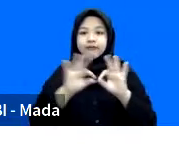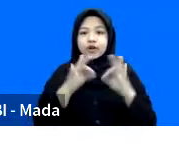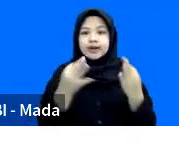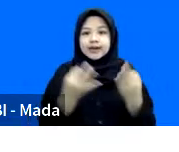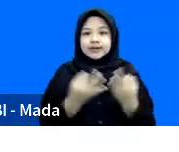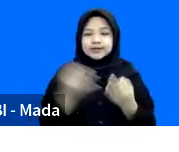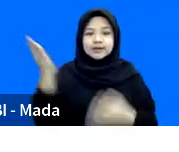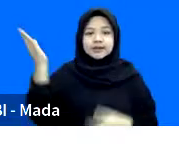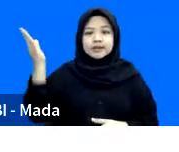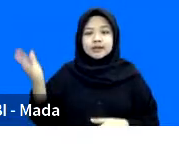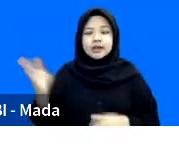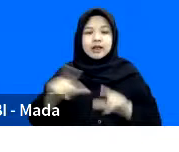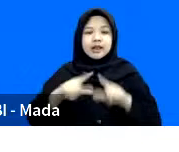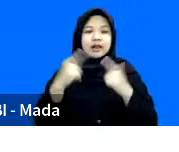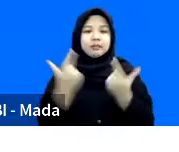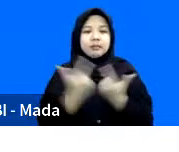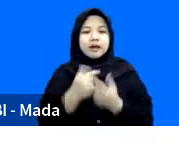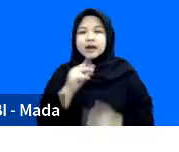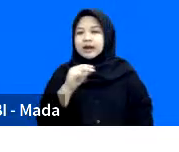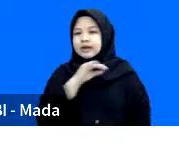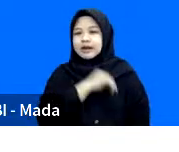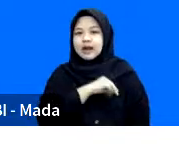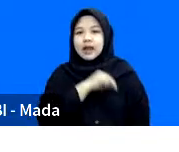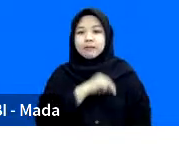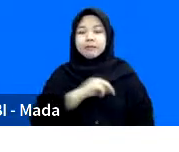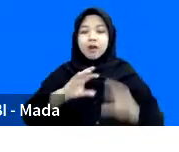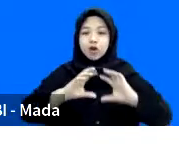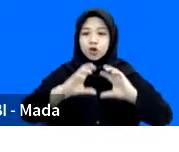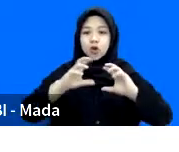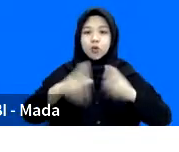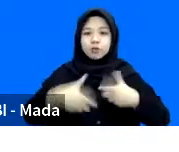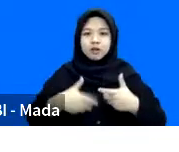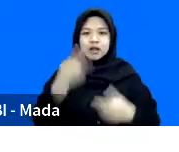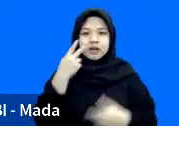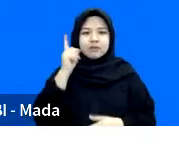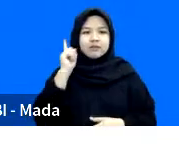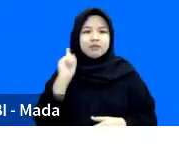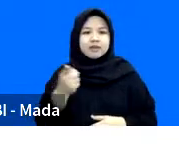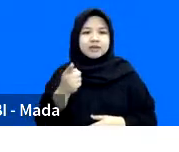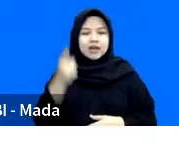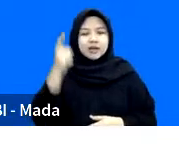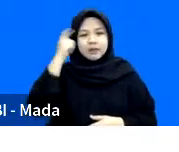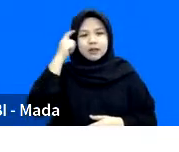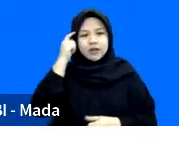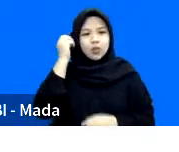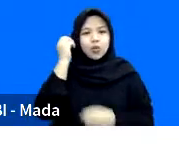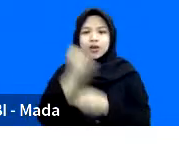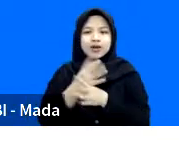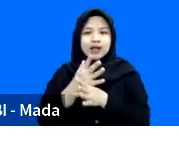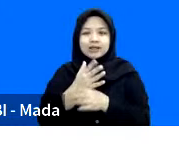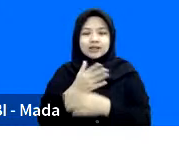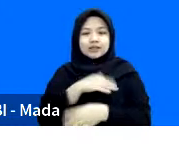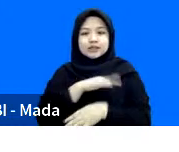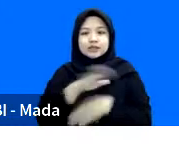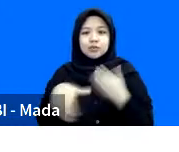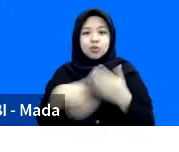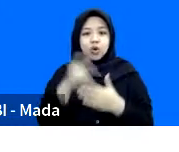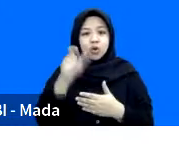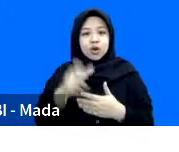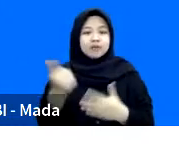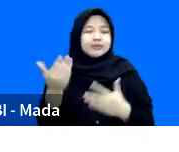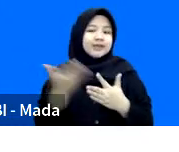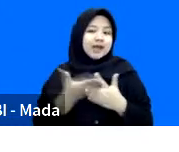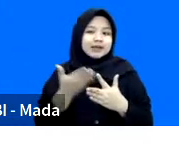free and accessible to everyone around the world. And we do this by hosting Wikipedia and Wikimedia projects,